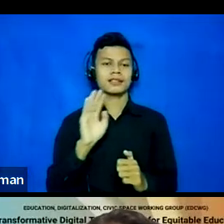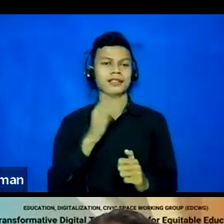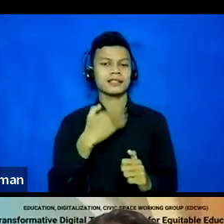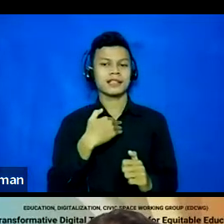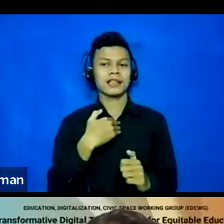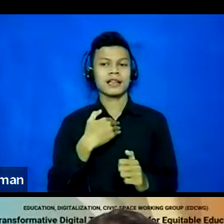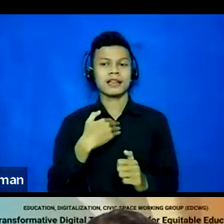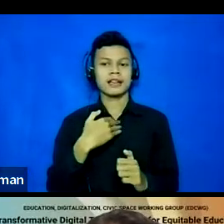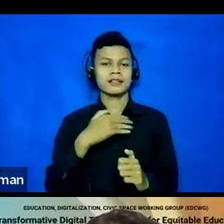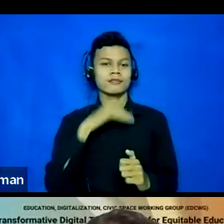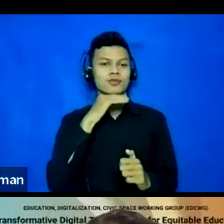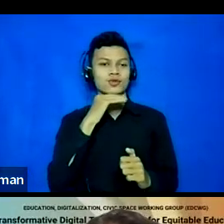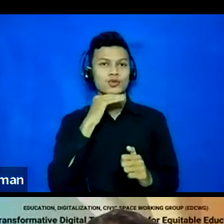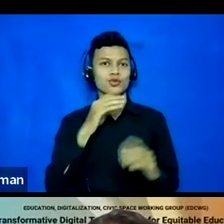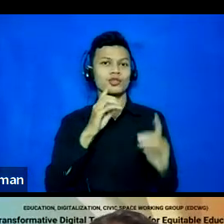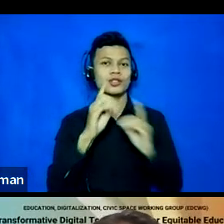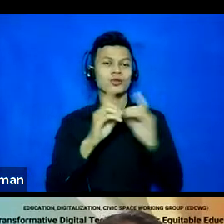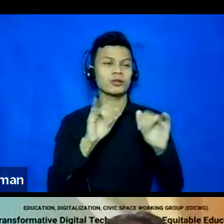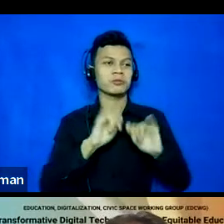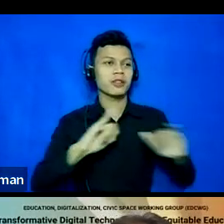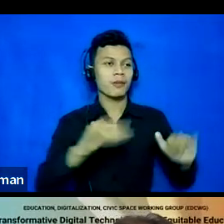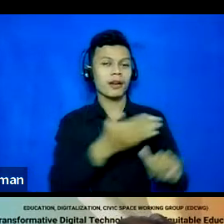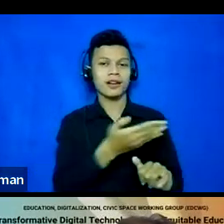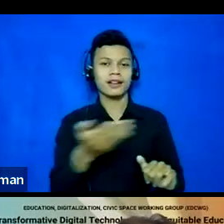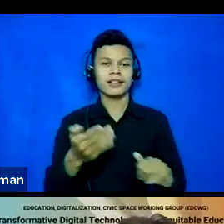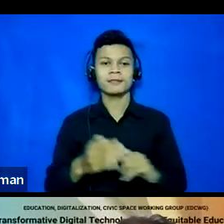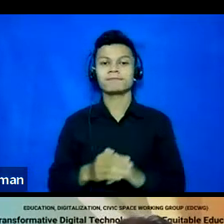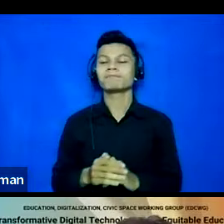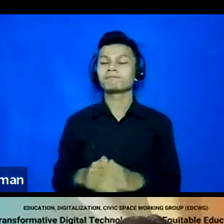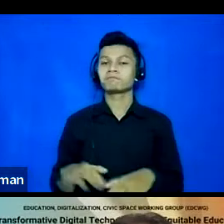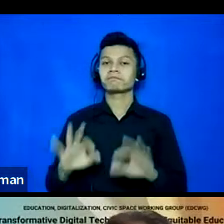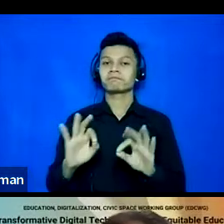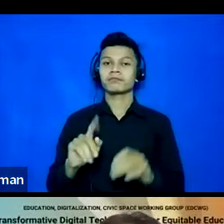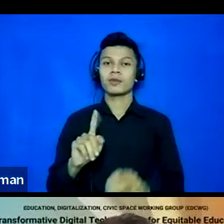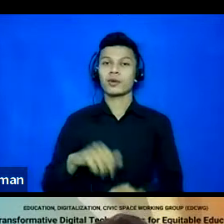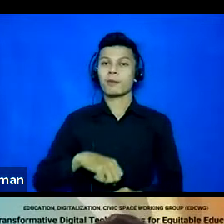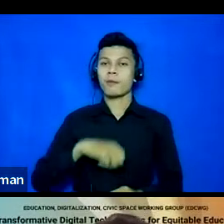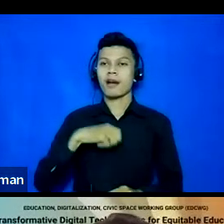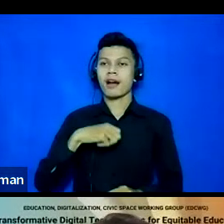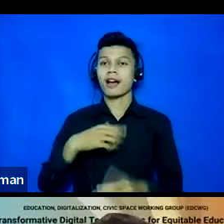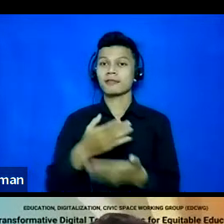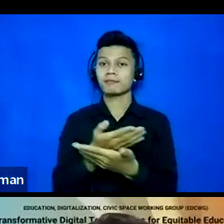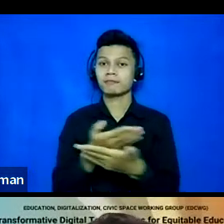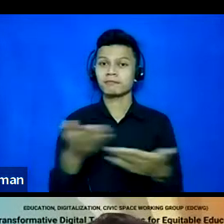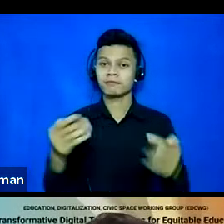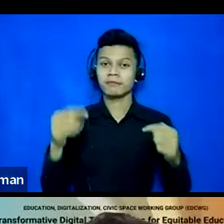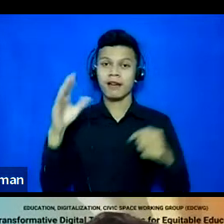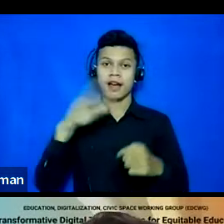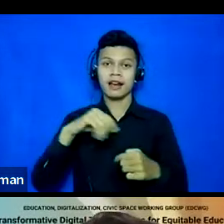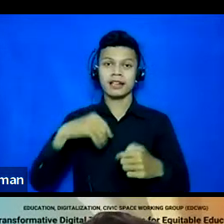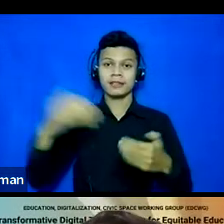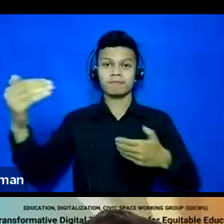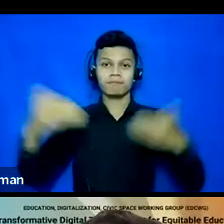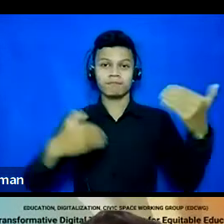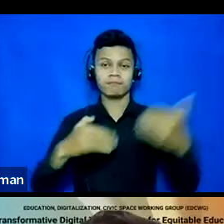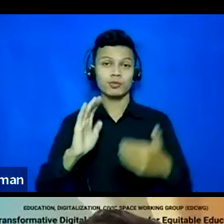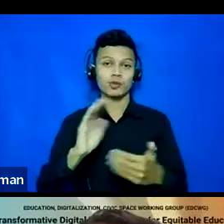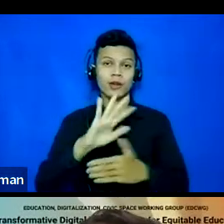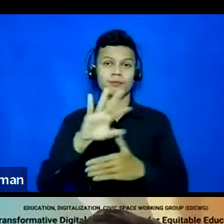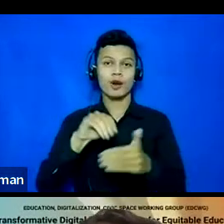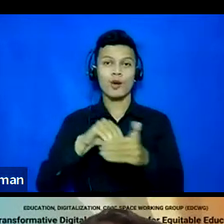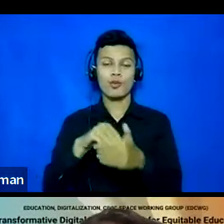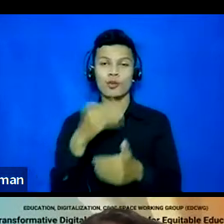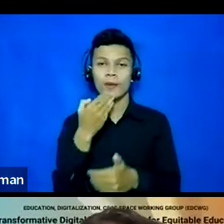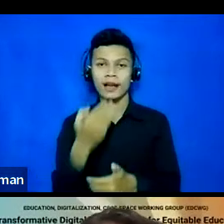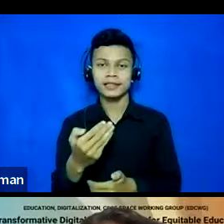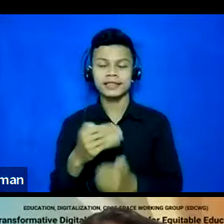too. It's a pleasure to have all of you here. Thank you again for joining us today. Before we start with the